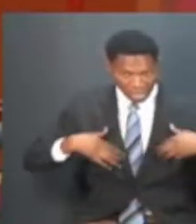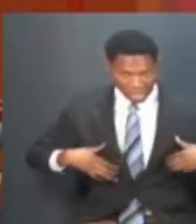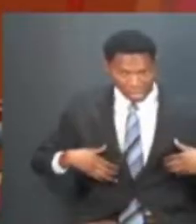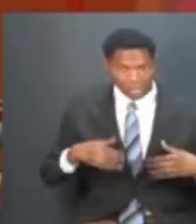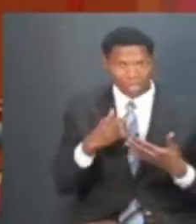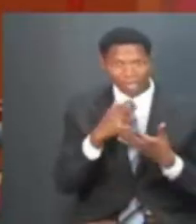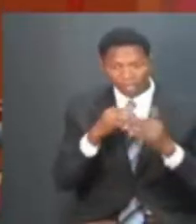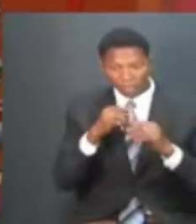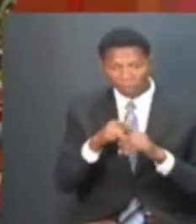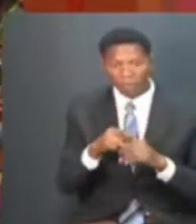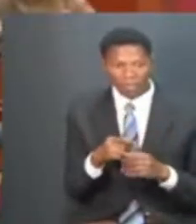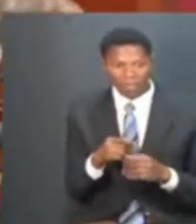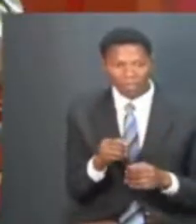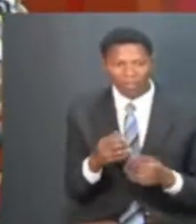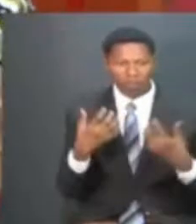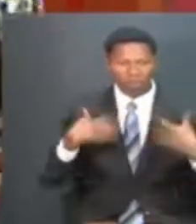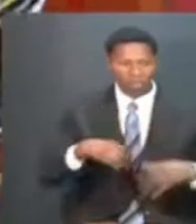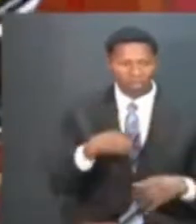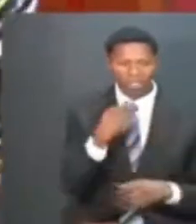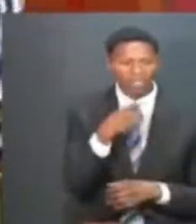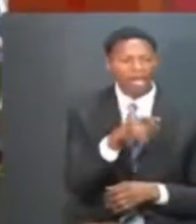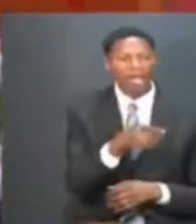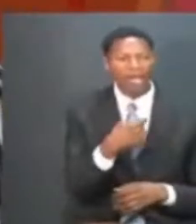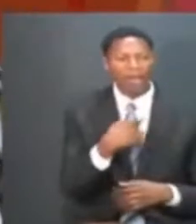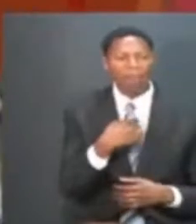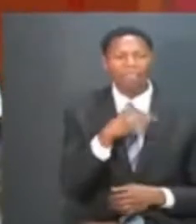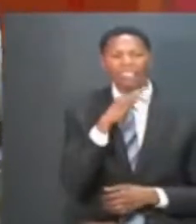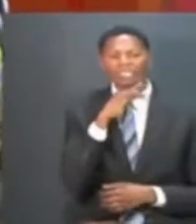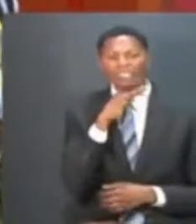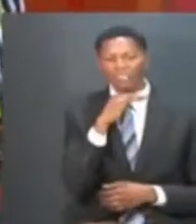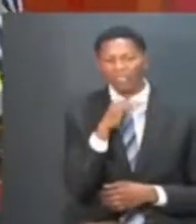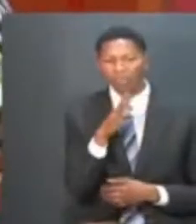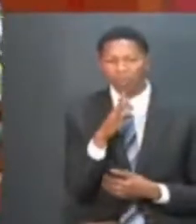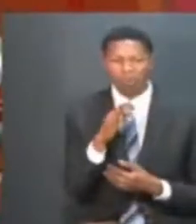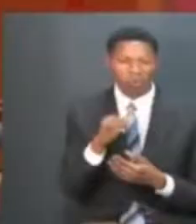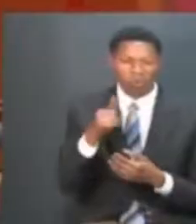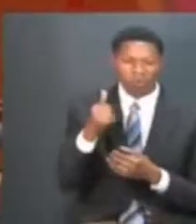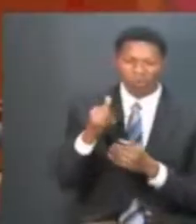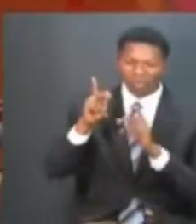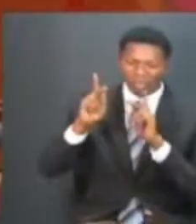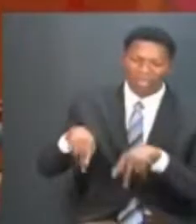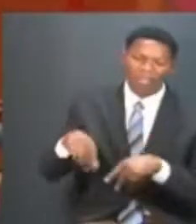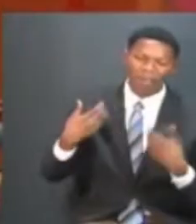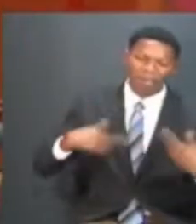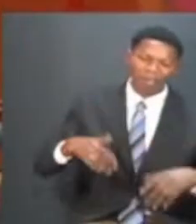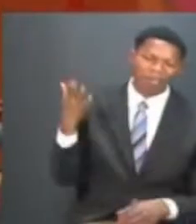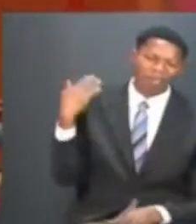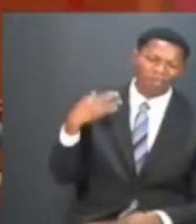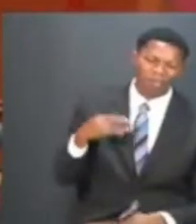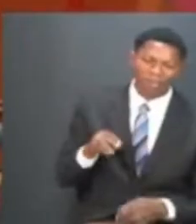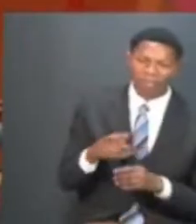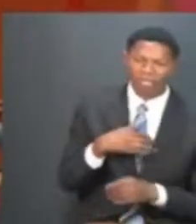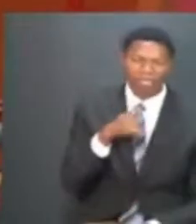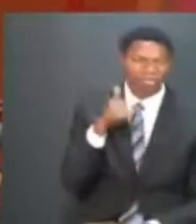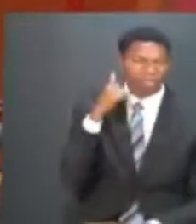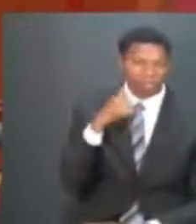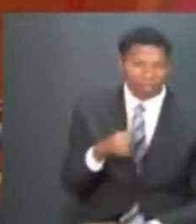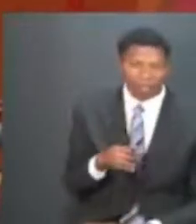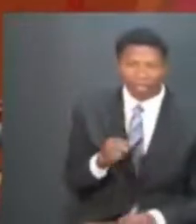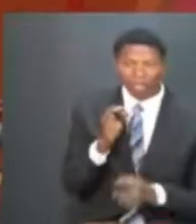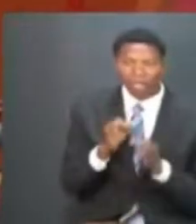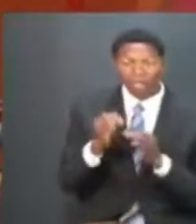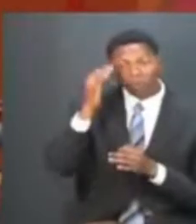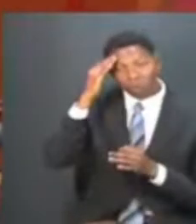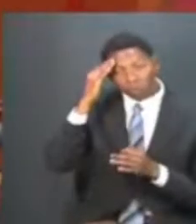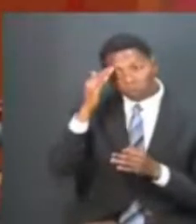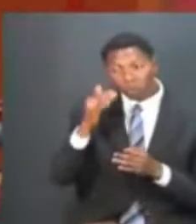or it has been worn by somebody else, so I don't want to wear it. Any person boarding a boat, whether you know how to